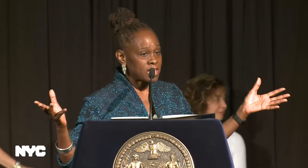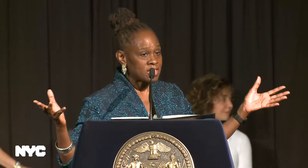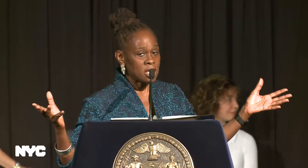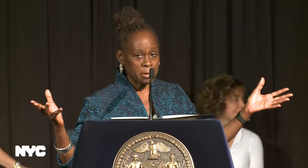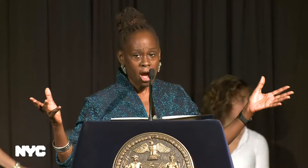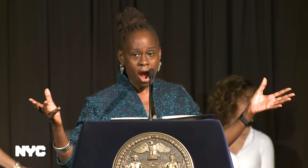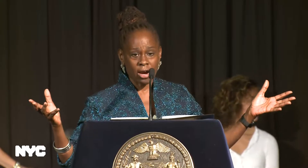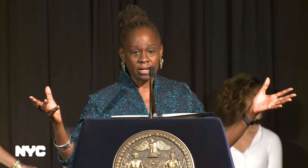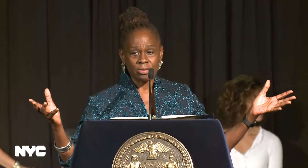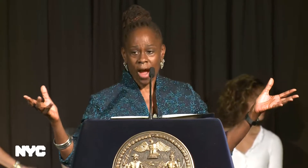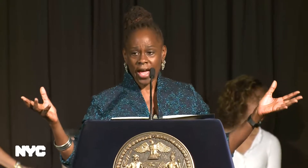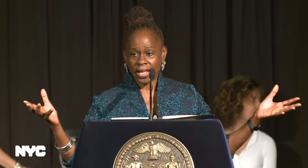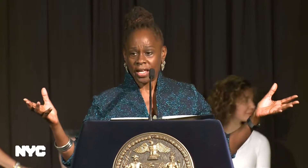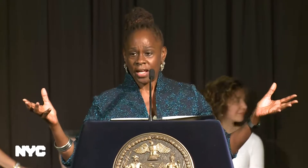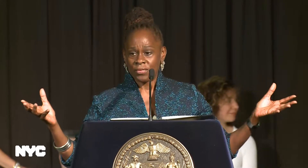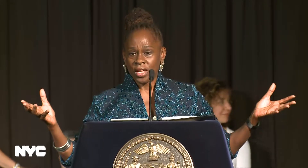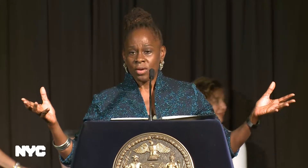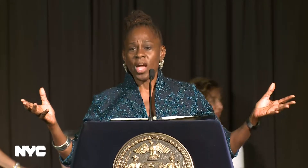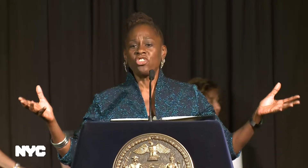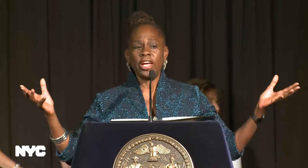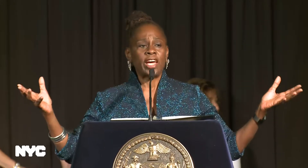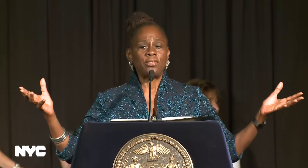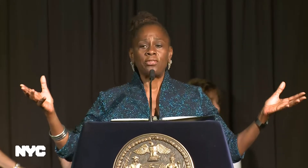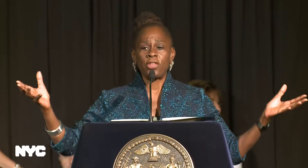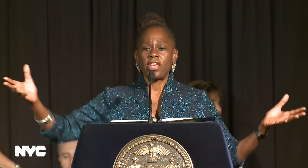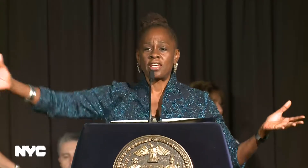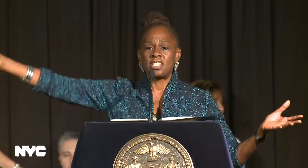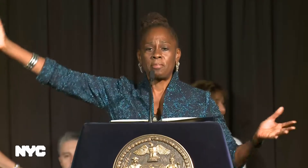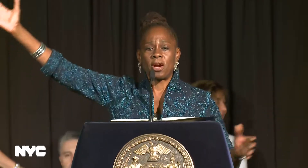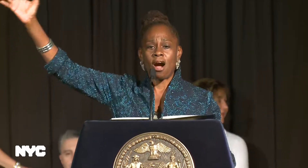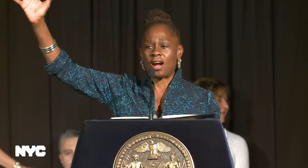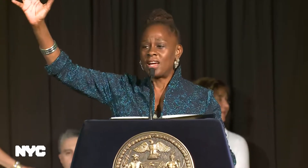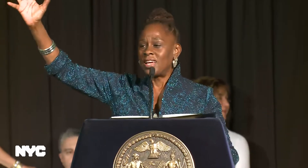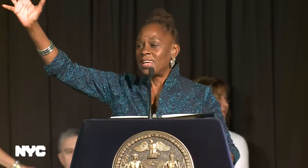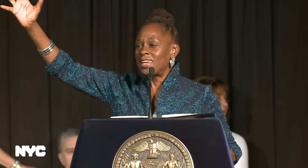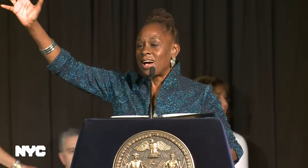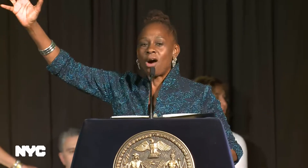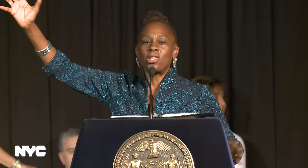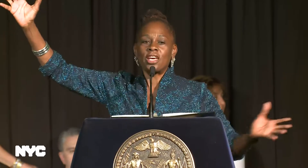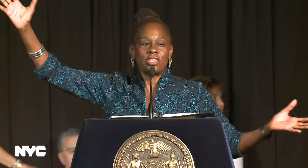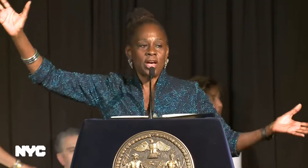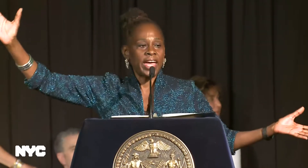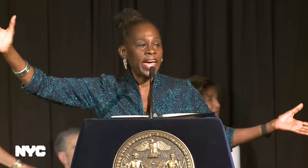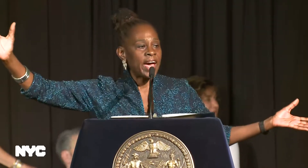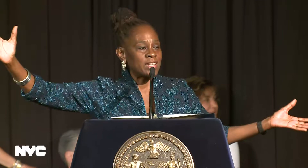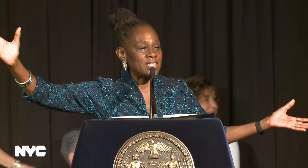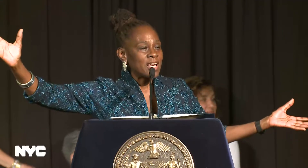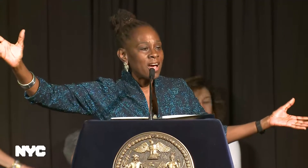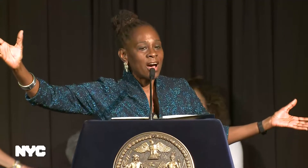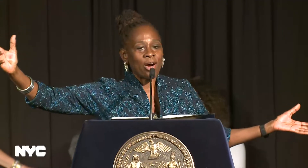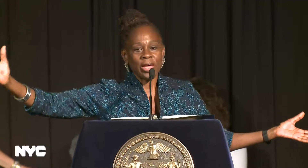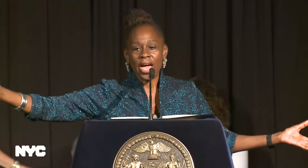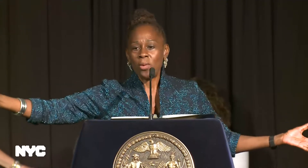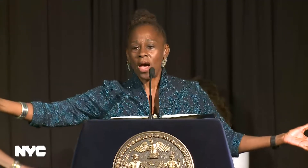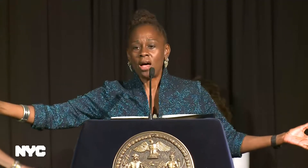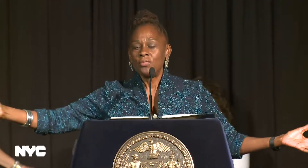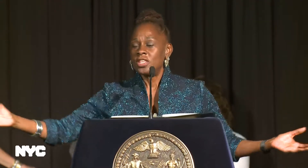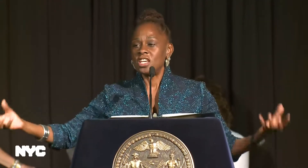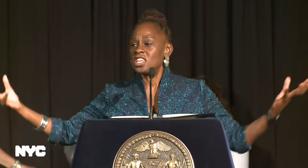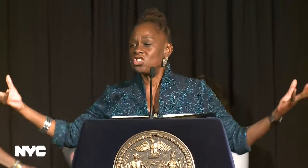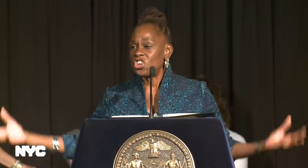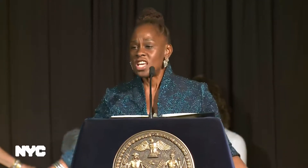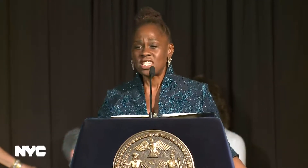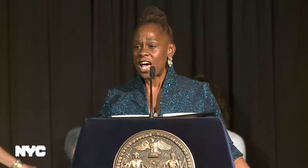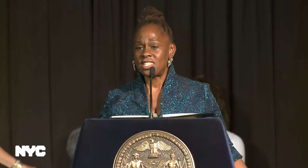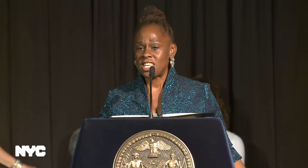probably taken CPR, right? Raise your hand if you've taken CPR. Oh, look at the hands. Okay, well,